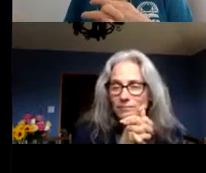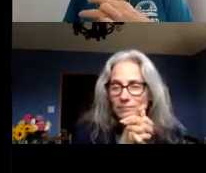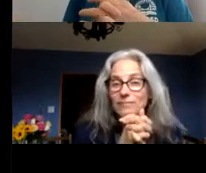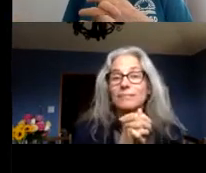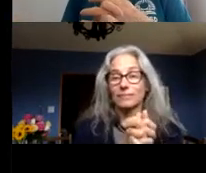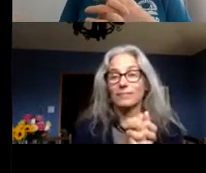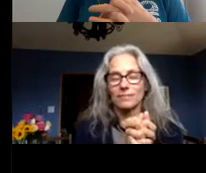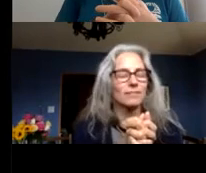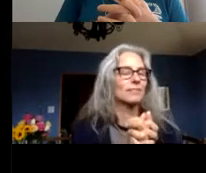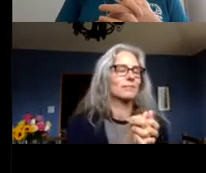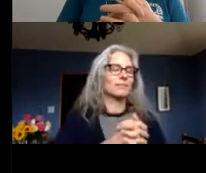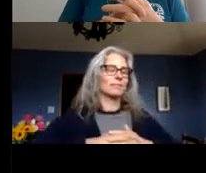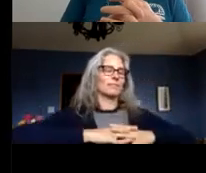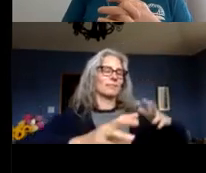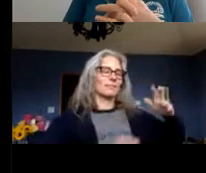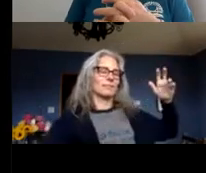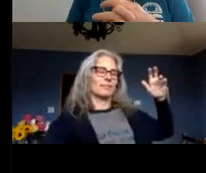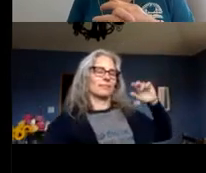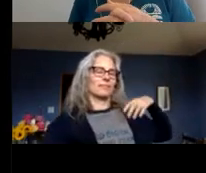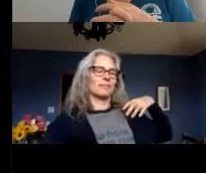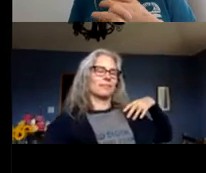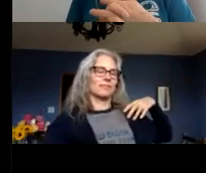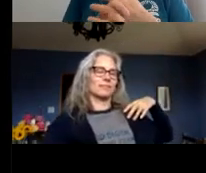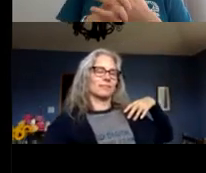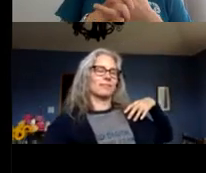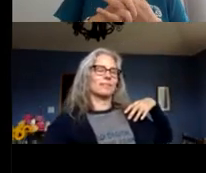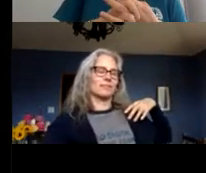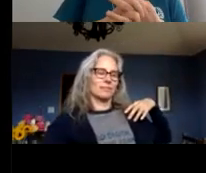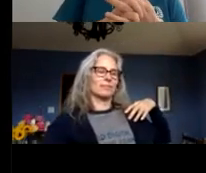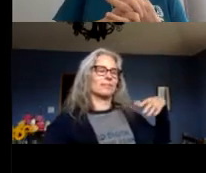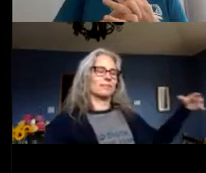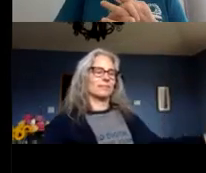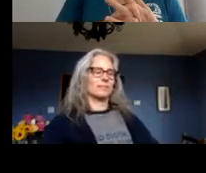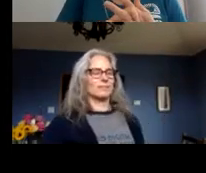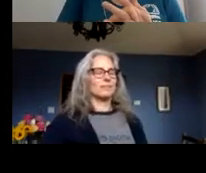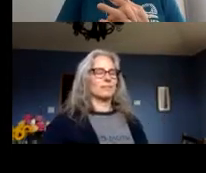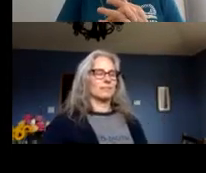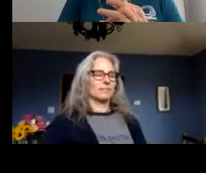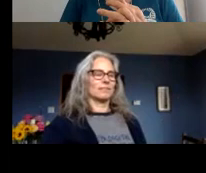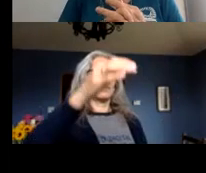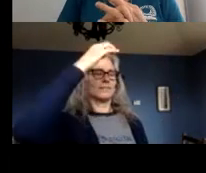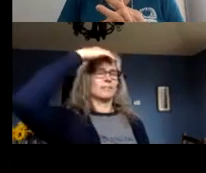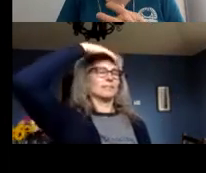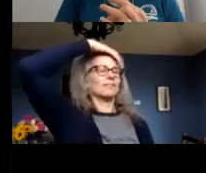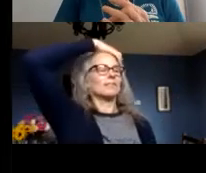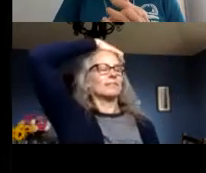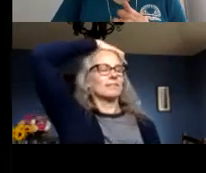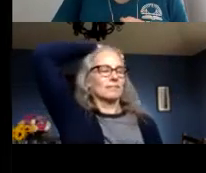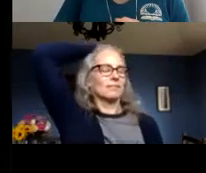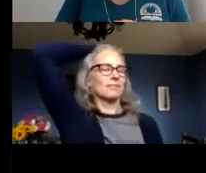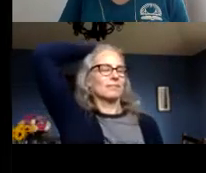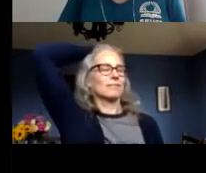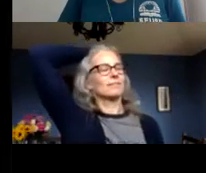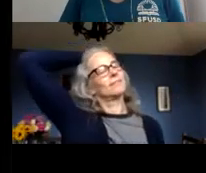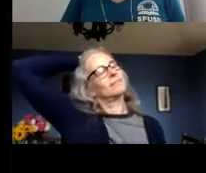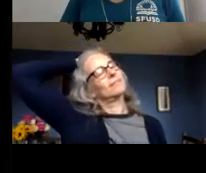at 3:15. I believe we have Dr. Matthews. I know Melissa Dodd, isn't it? There's some students. It's cool to hear what students have to say about distance learning and stuff.